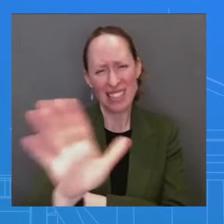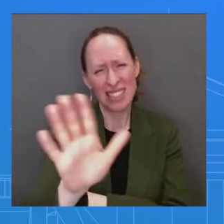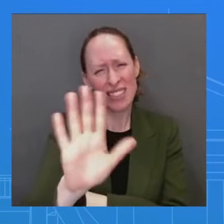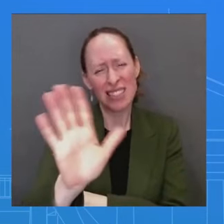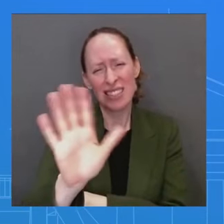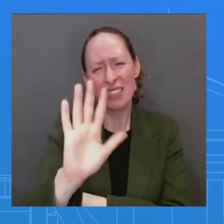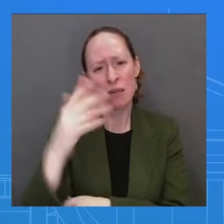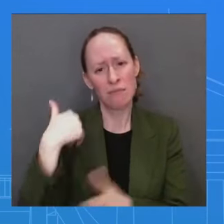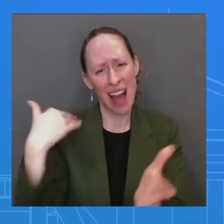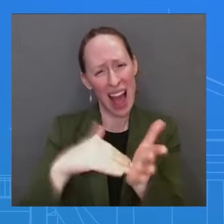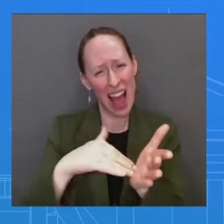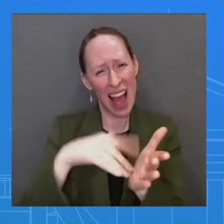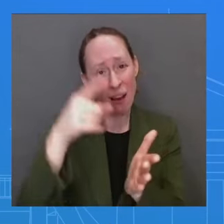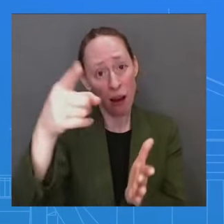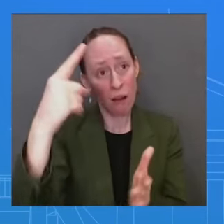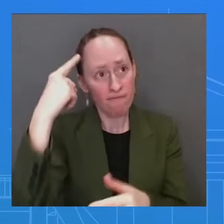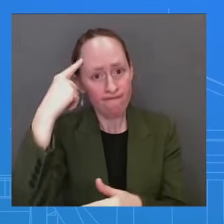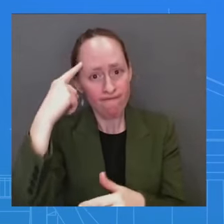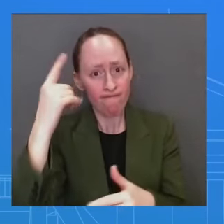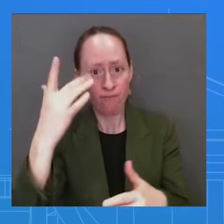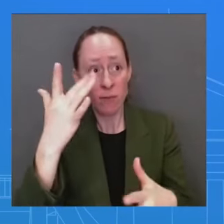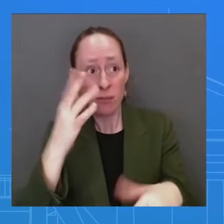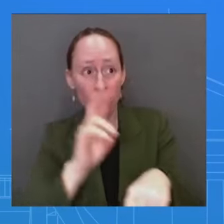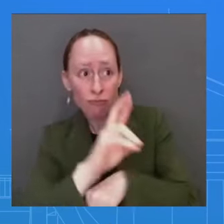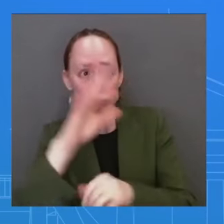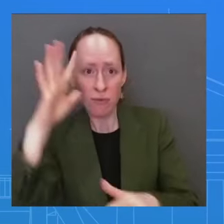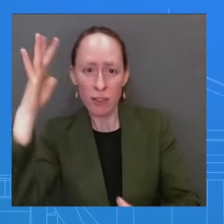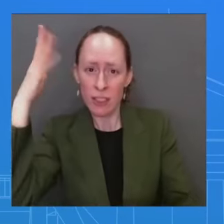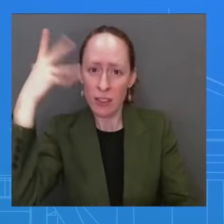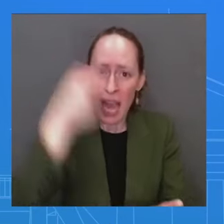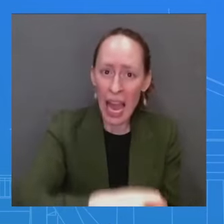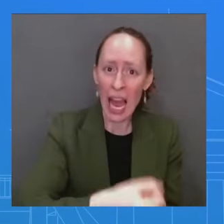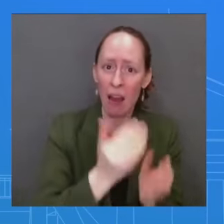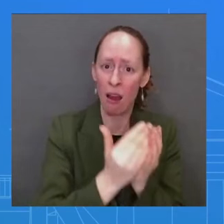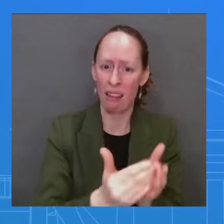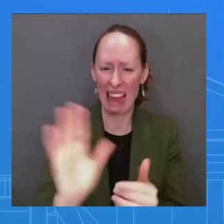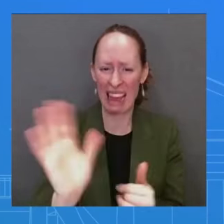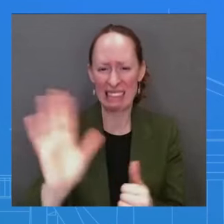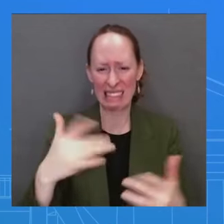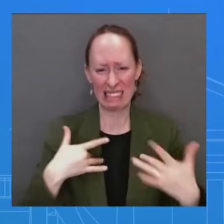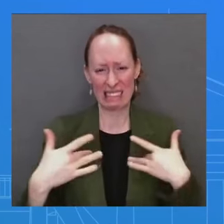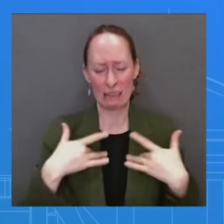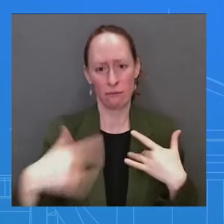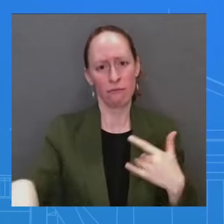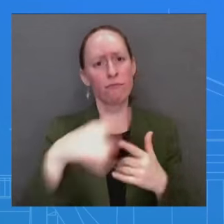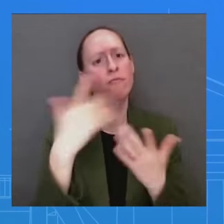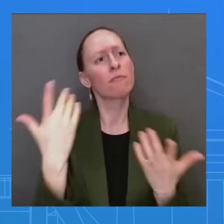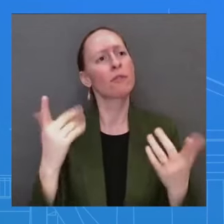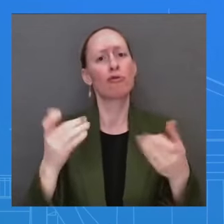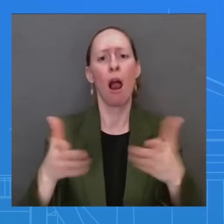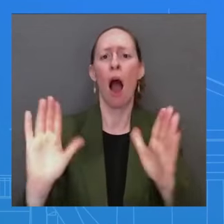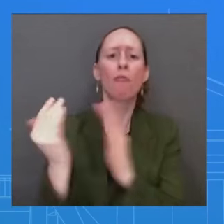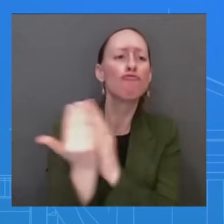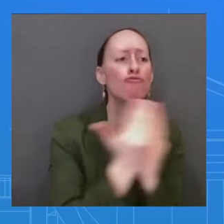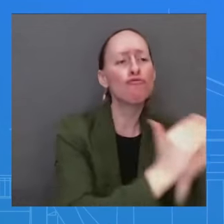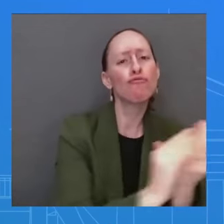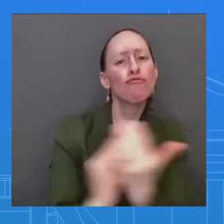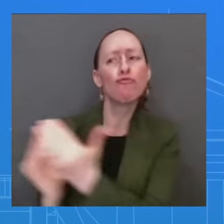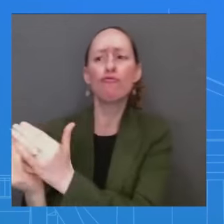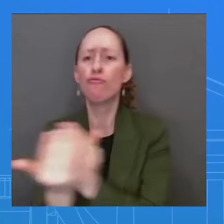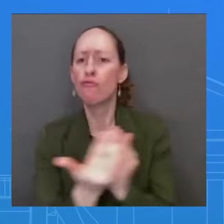a direct threat to lives, to freedom of navigation, and to global trade in one of the world's most critical waterways. And despite what the Houthis may